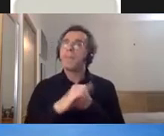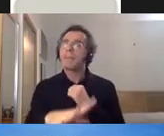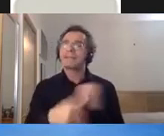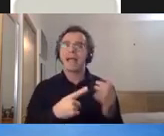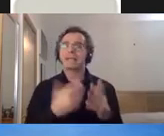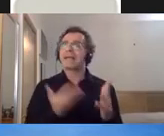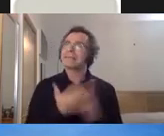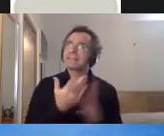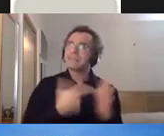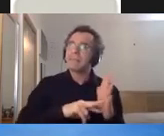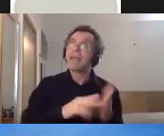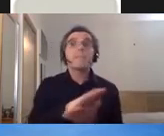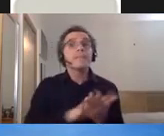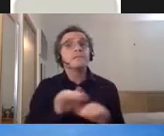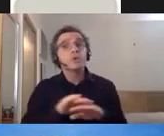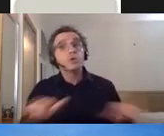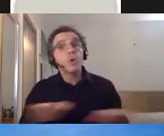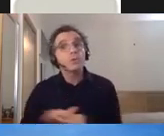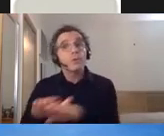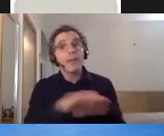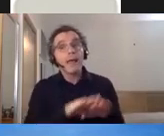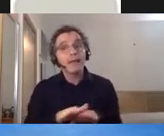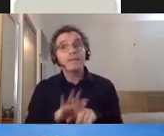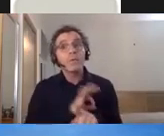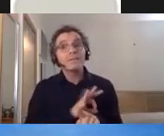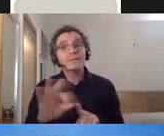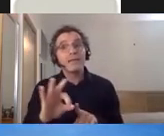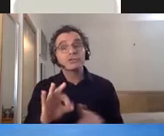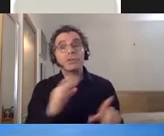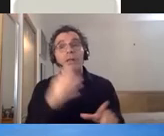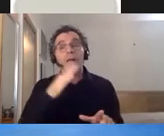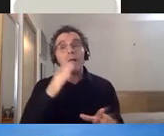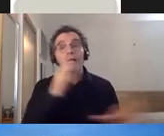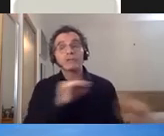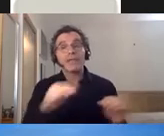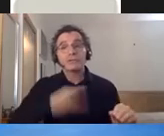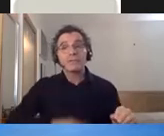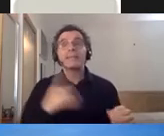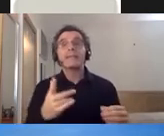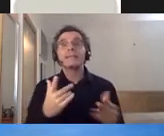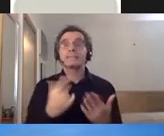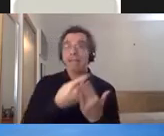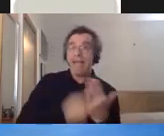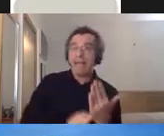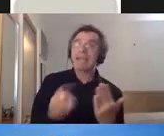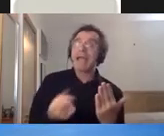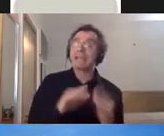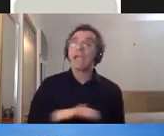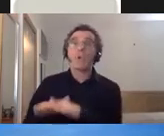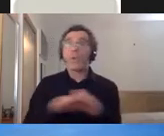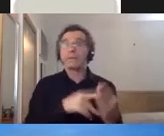danger of non-compliance with the Special Educational Needs and Disability Act 2001, as well as the Equality Act